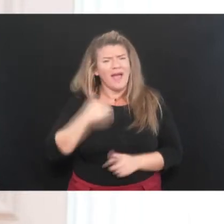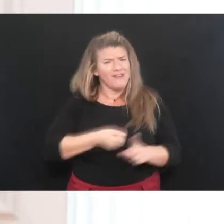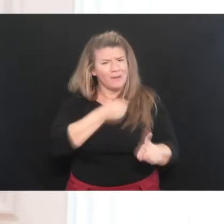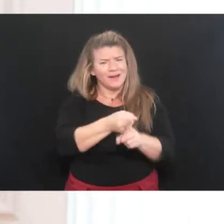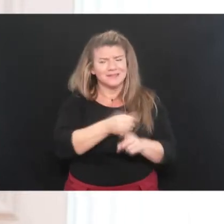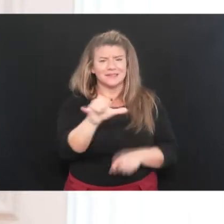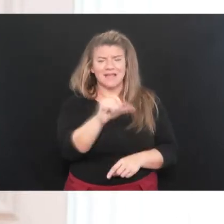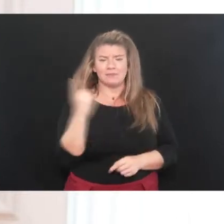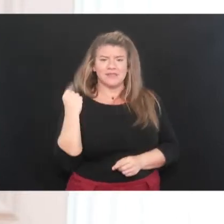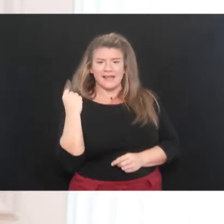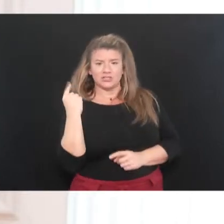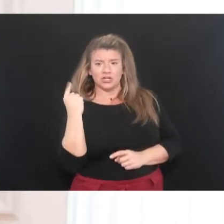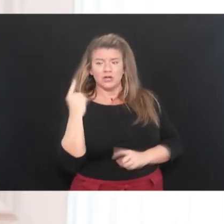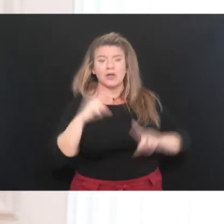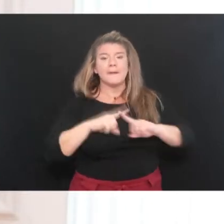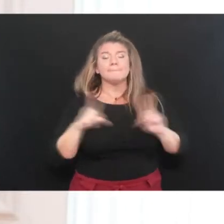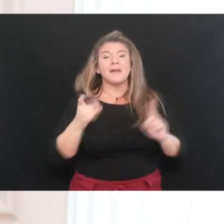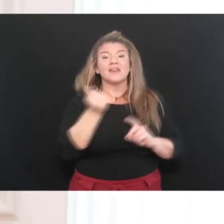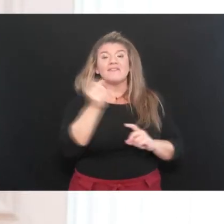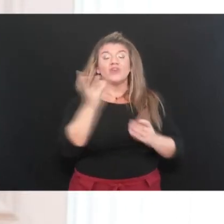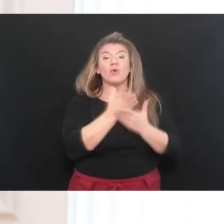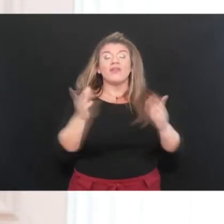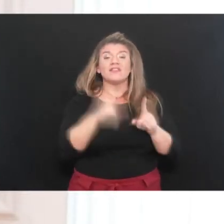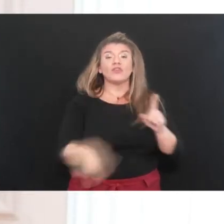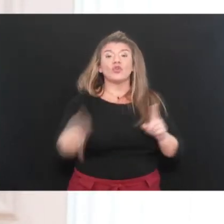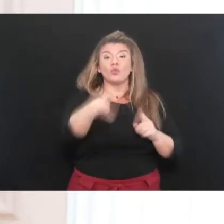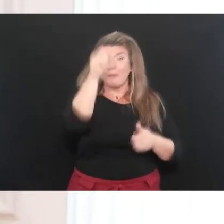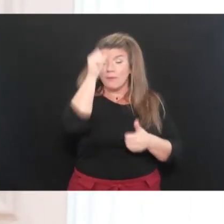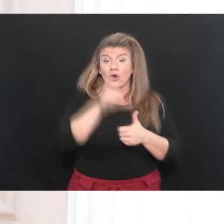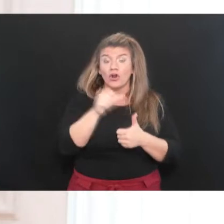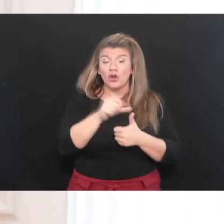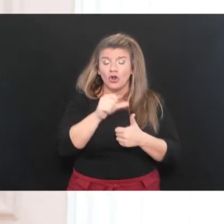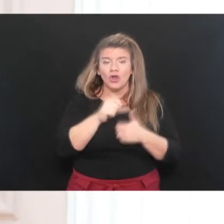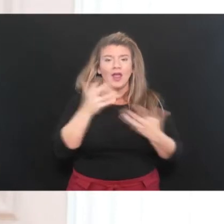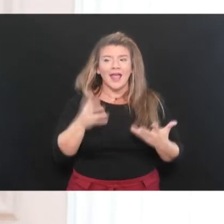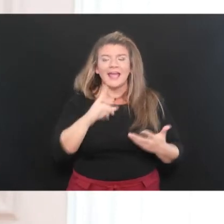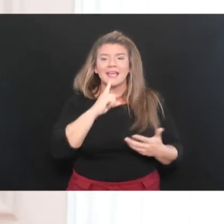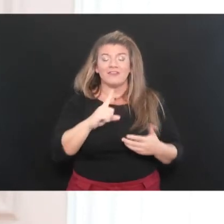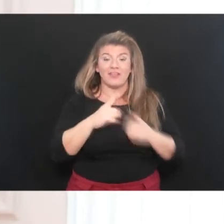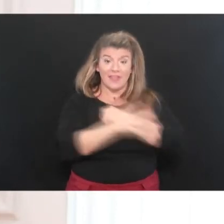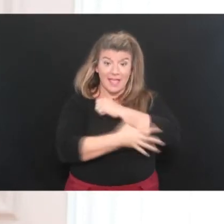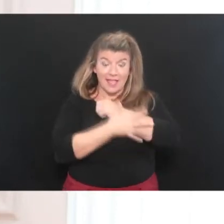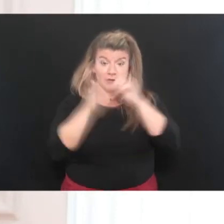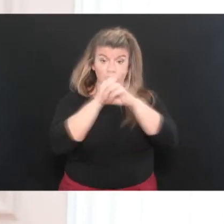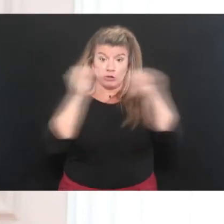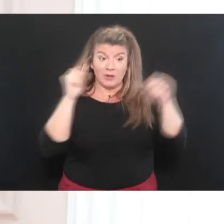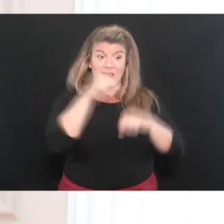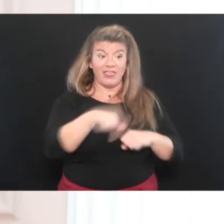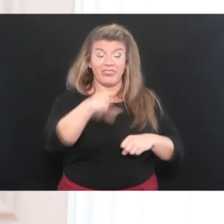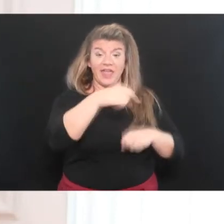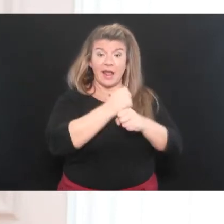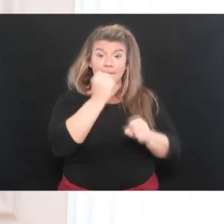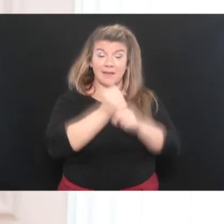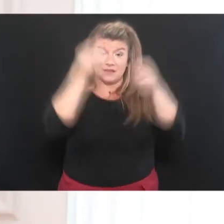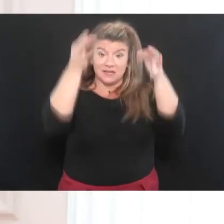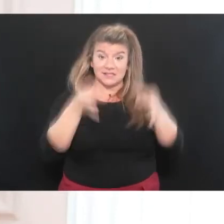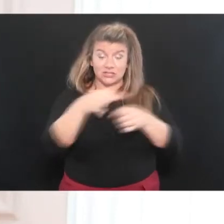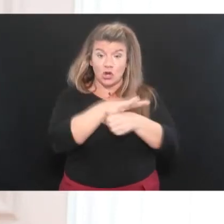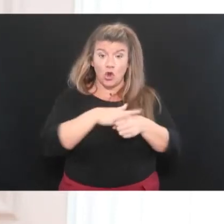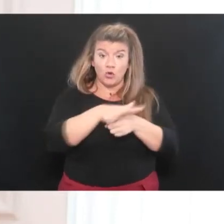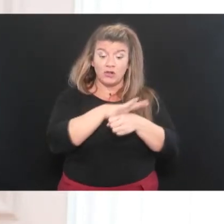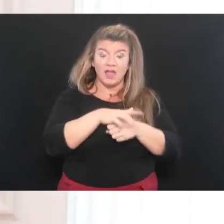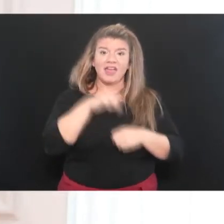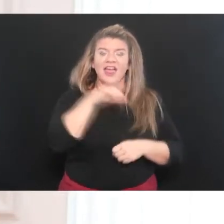year. But a couple things to keep in mind, that even these county superintendents that have to make these decisions locally, they do